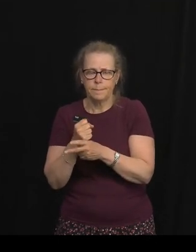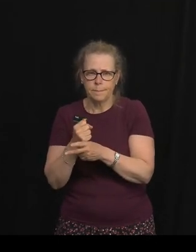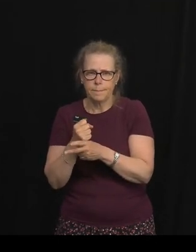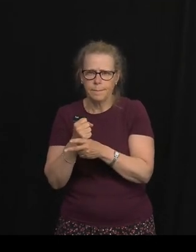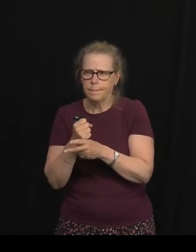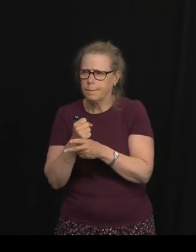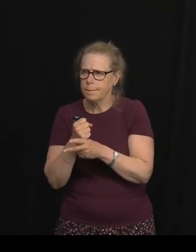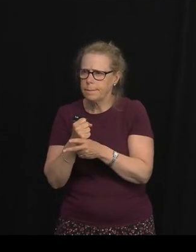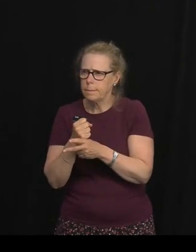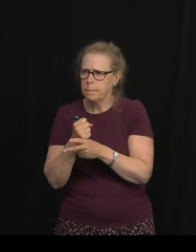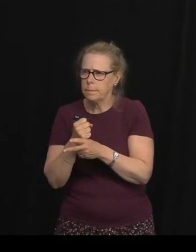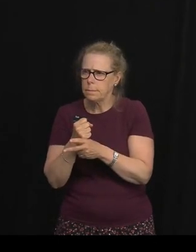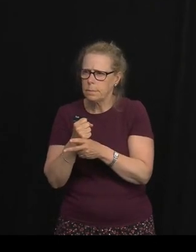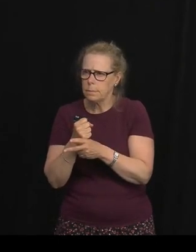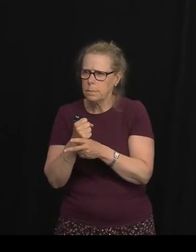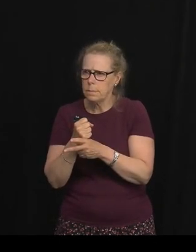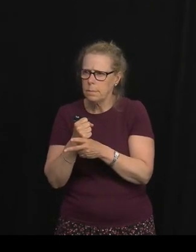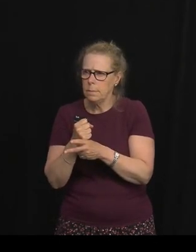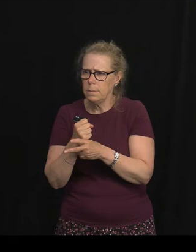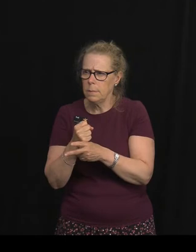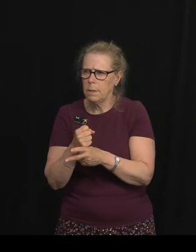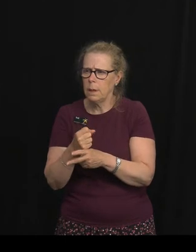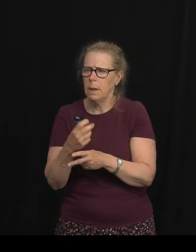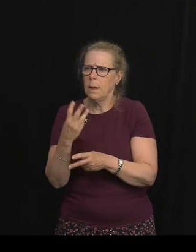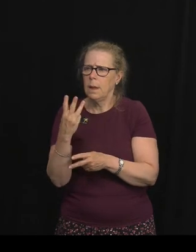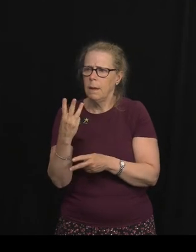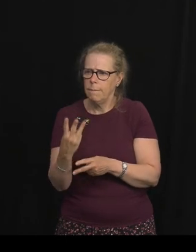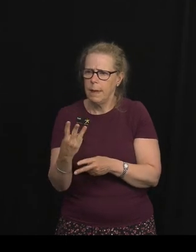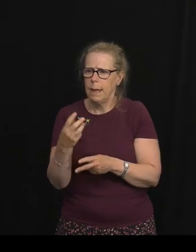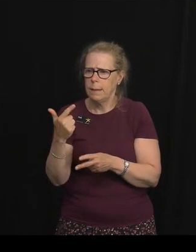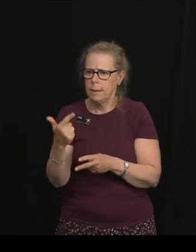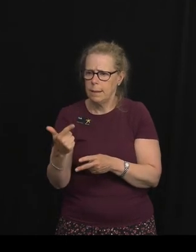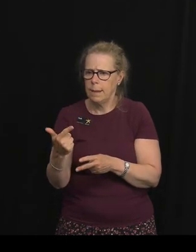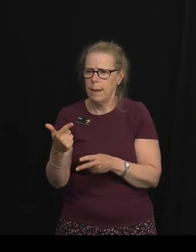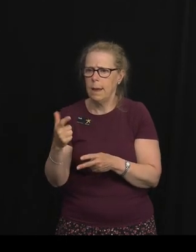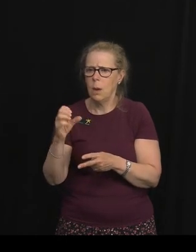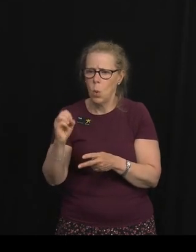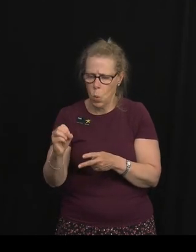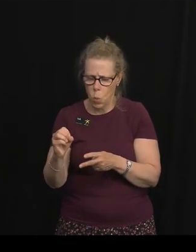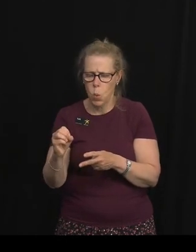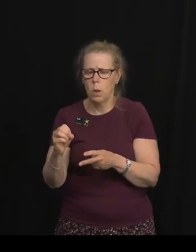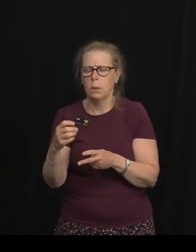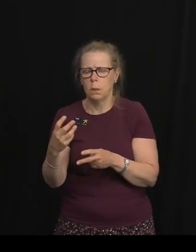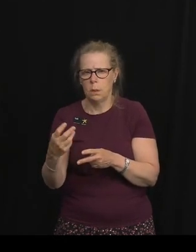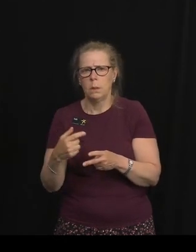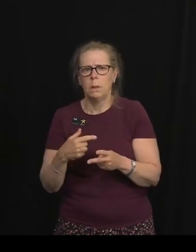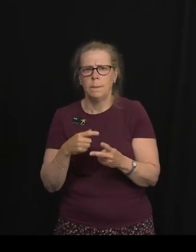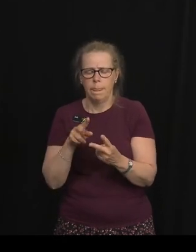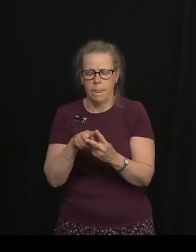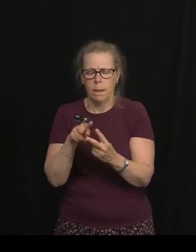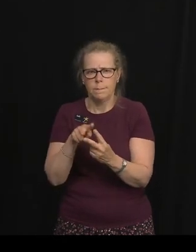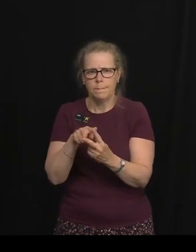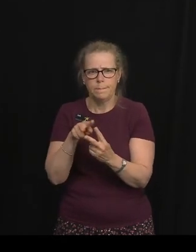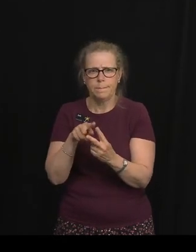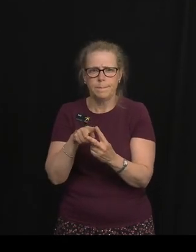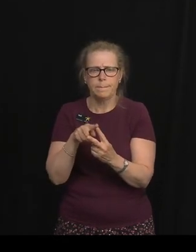on through the WTO. I would ask you to respond to, will this